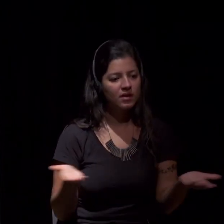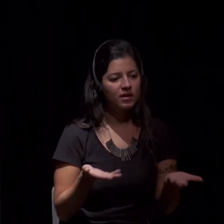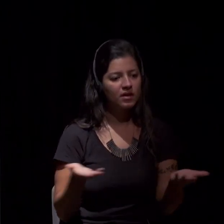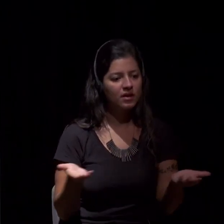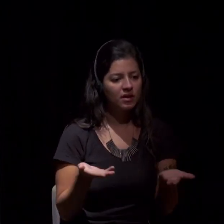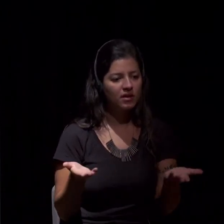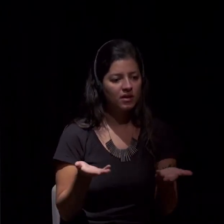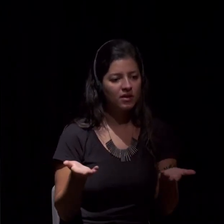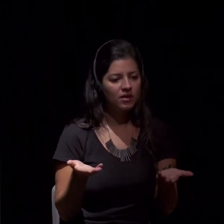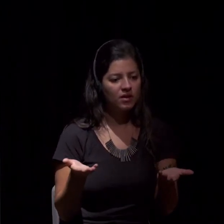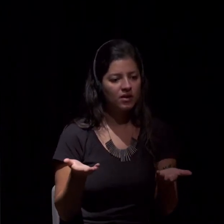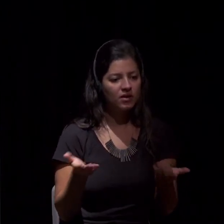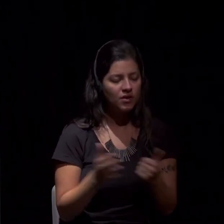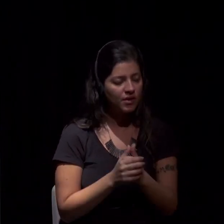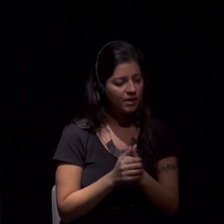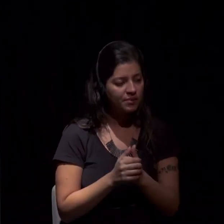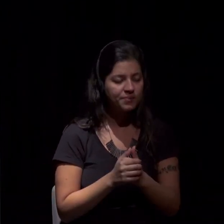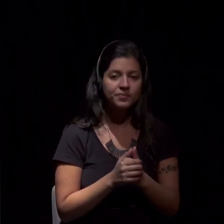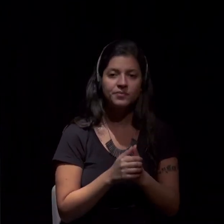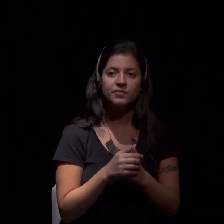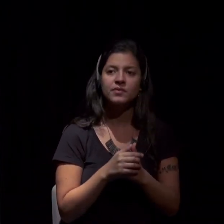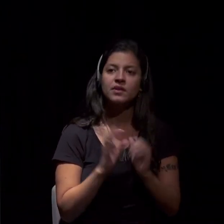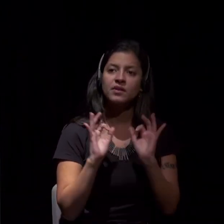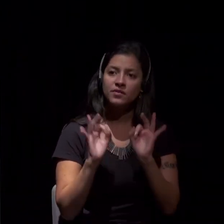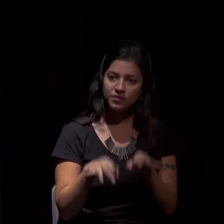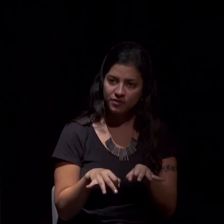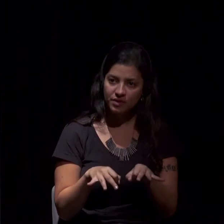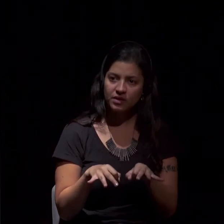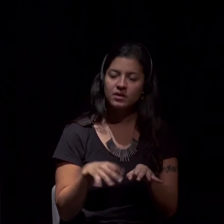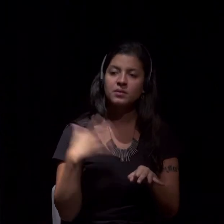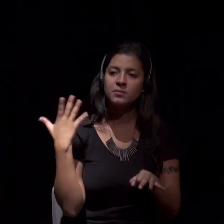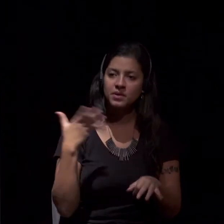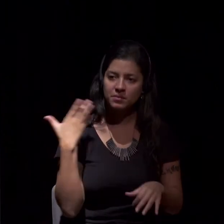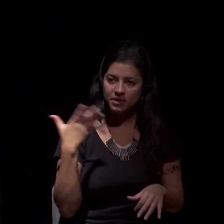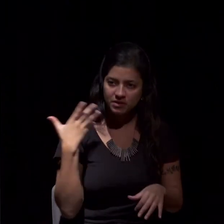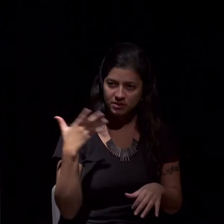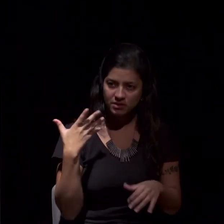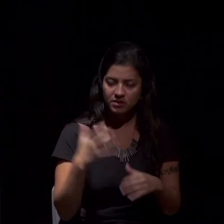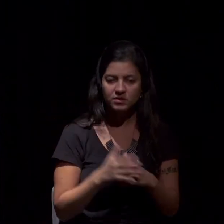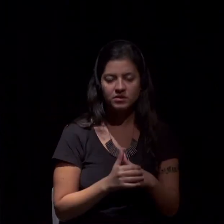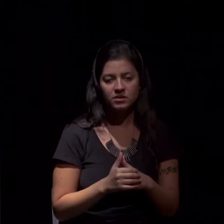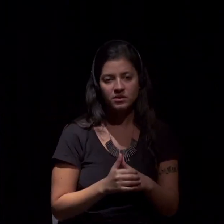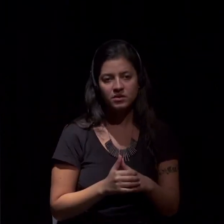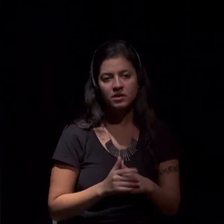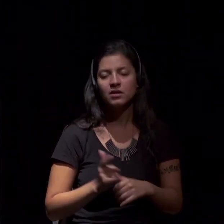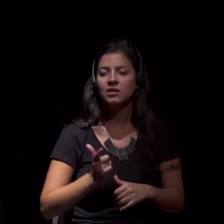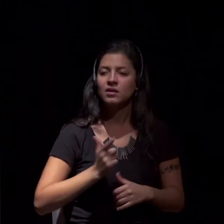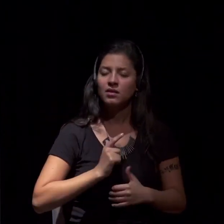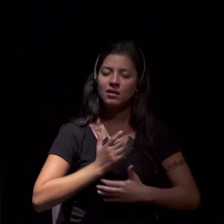timing. I am very excited now to present to you